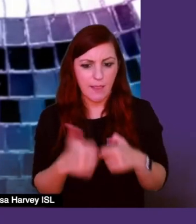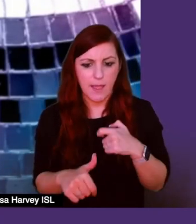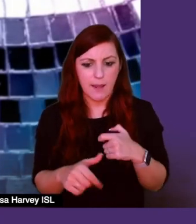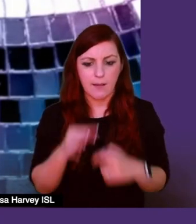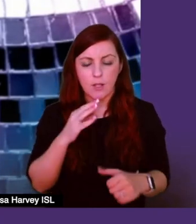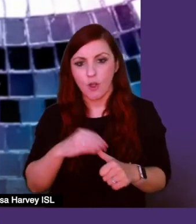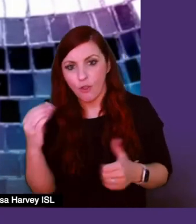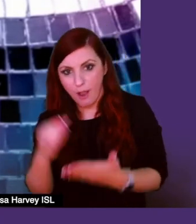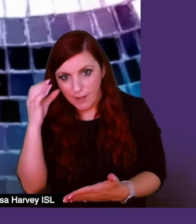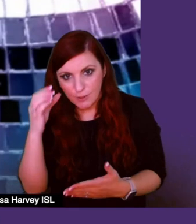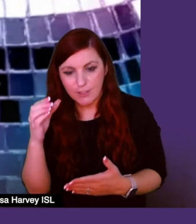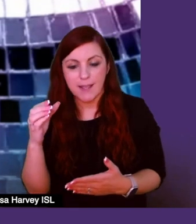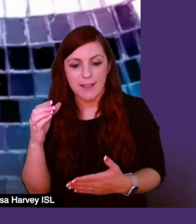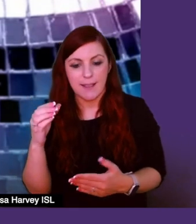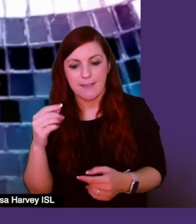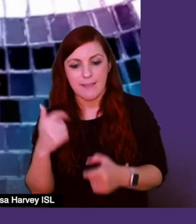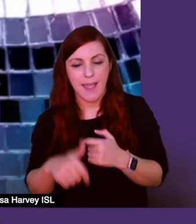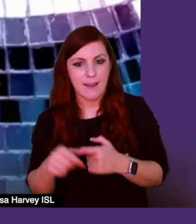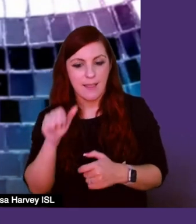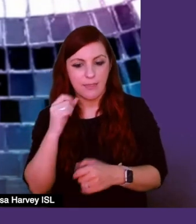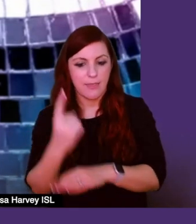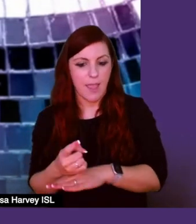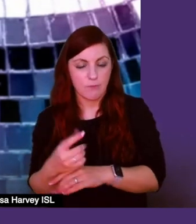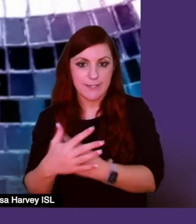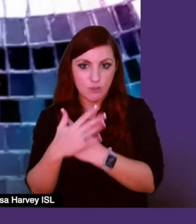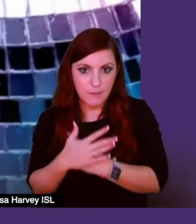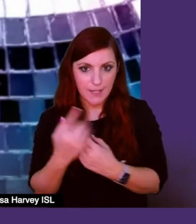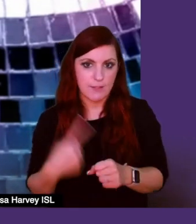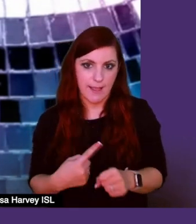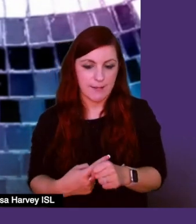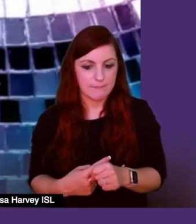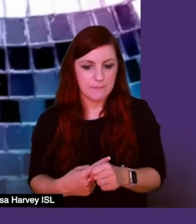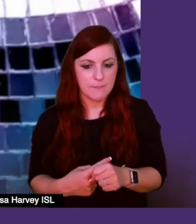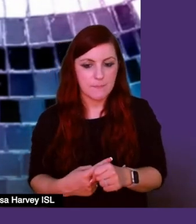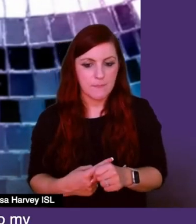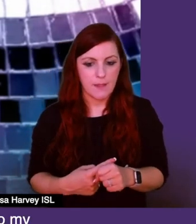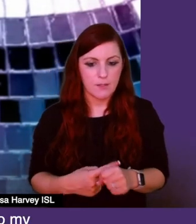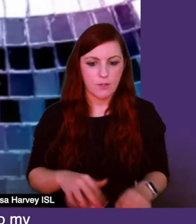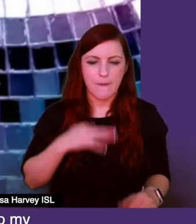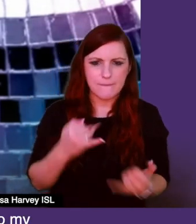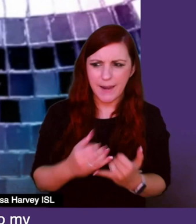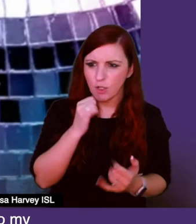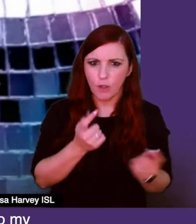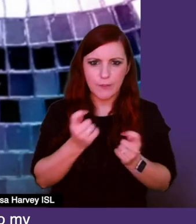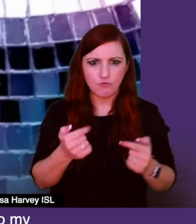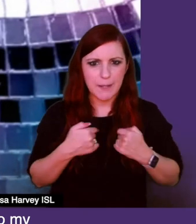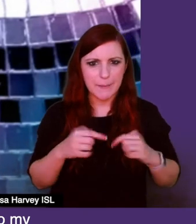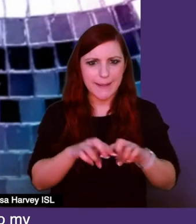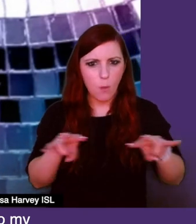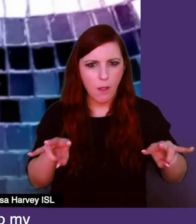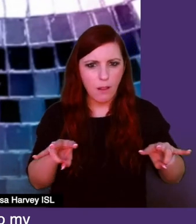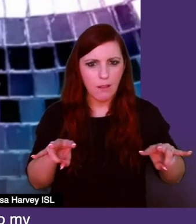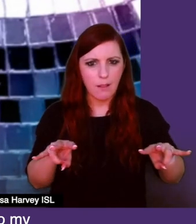then I got into another college and I experienced discrimination again. I just felt like I wasn't being treated